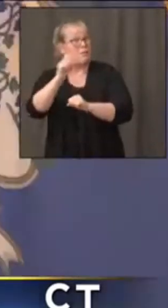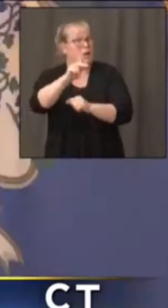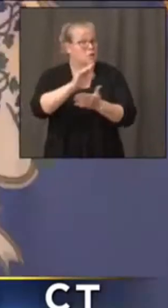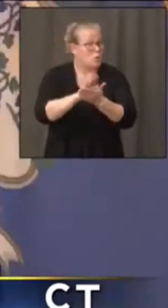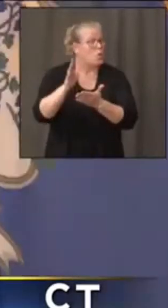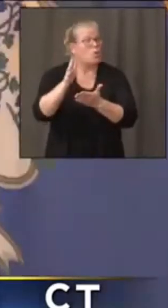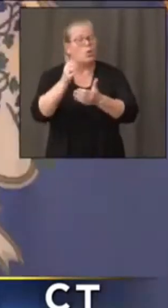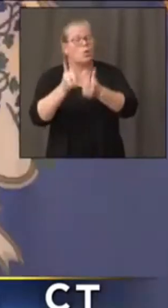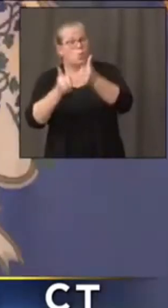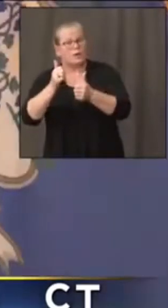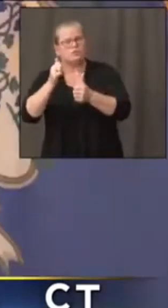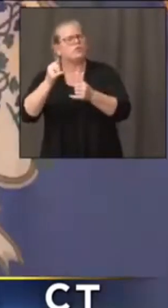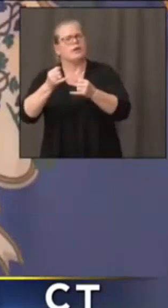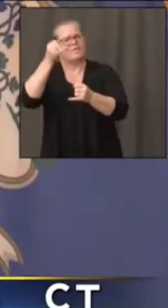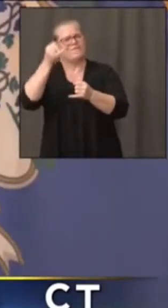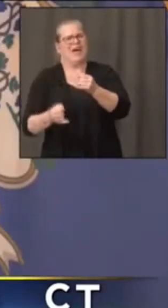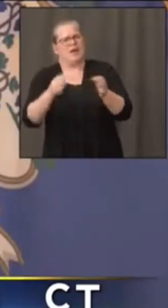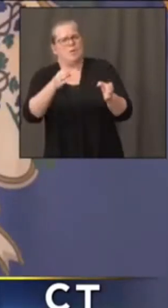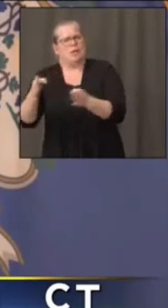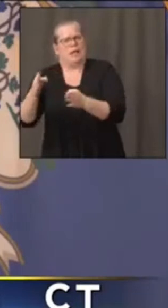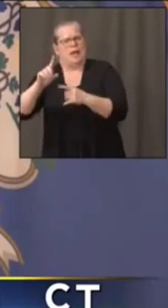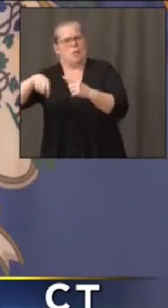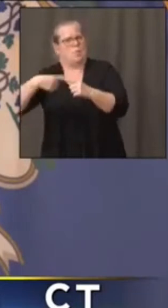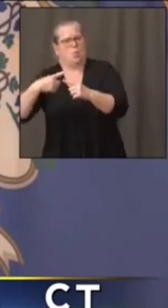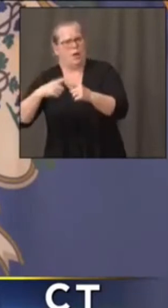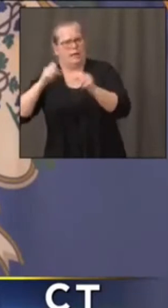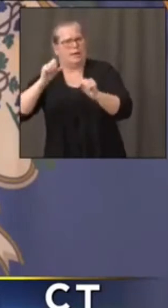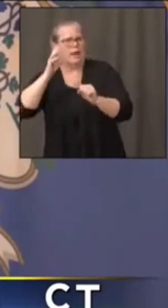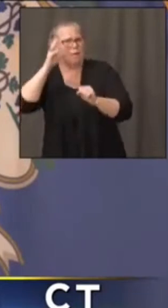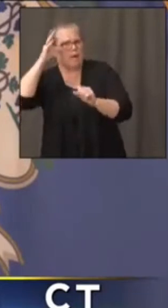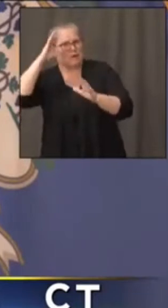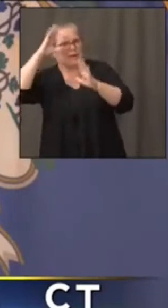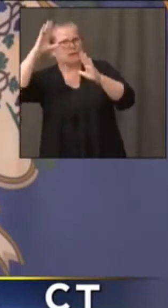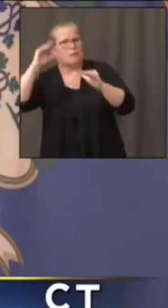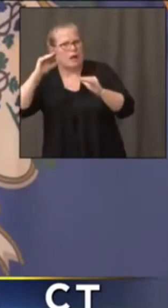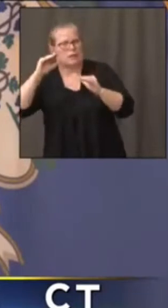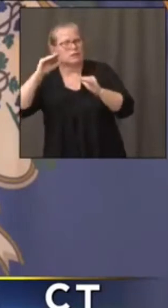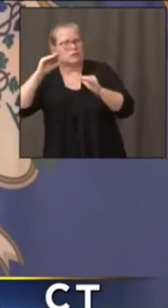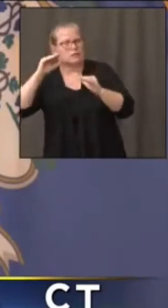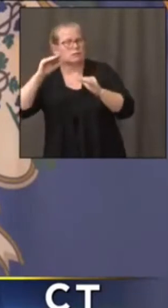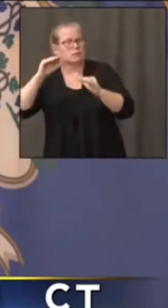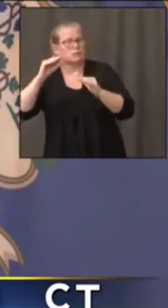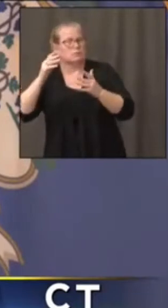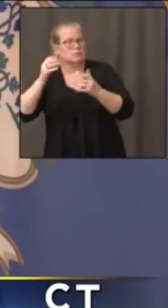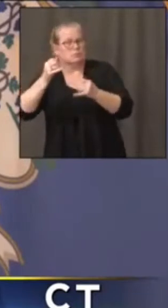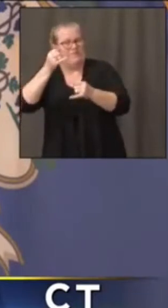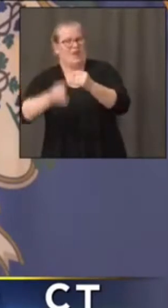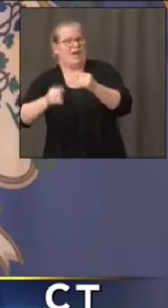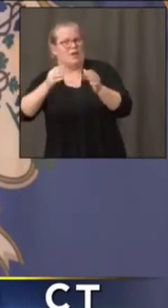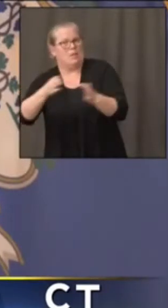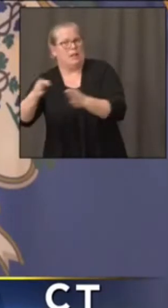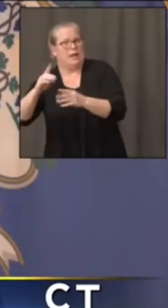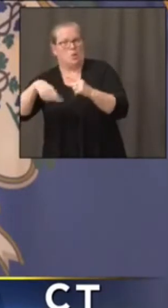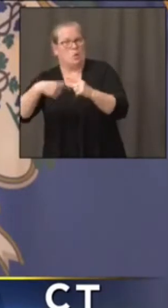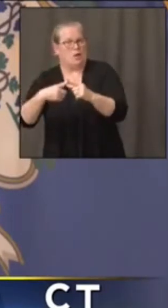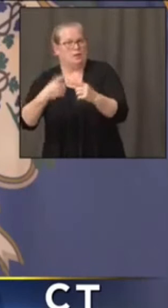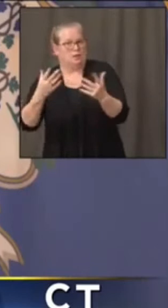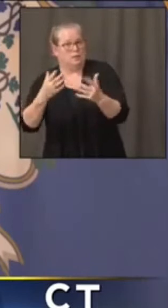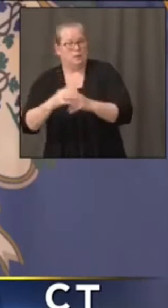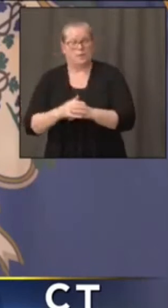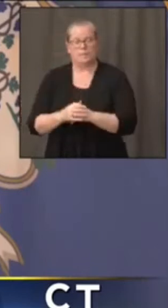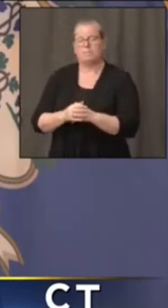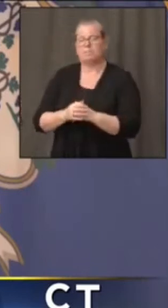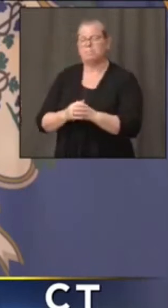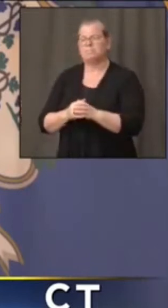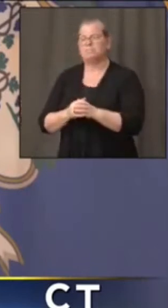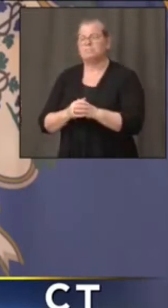usually what we've been doing is giving a folks you know two to three weeks notice or anticipation is we're gonna be looking